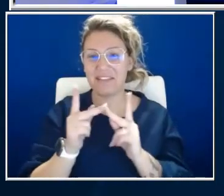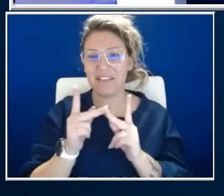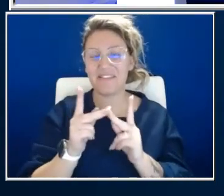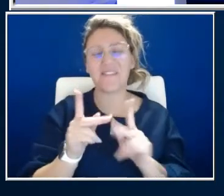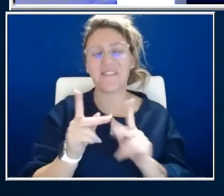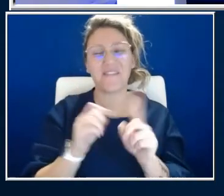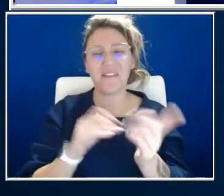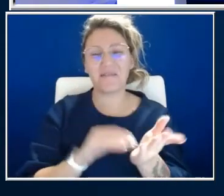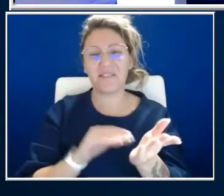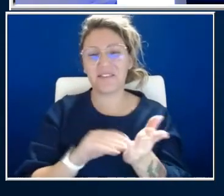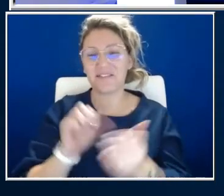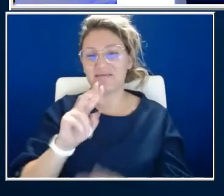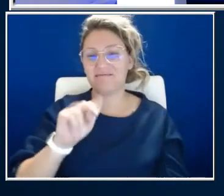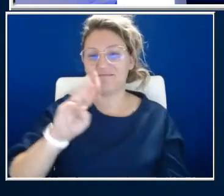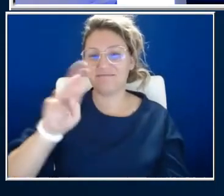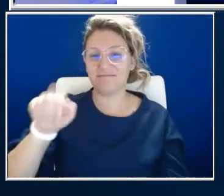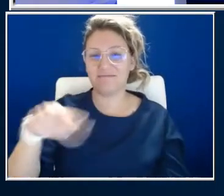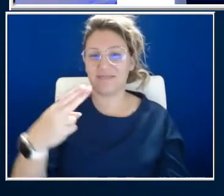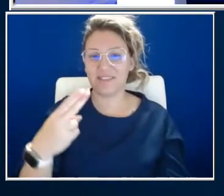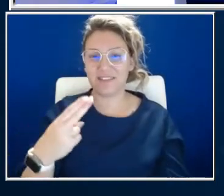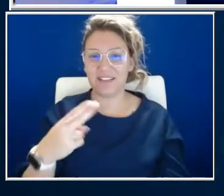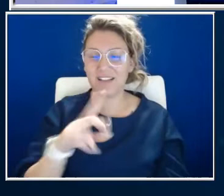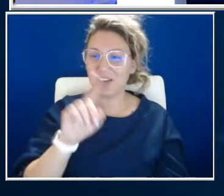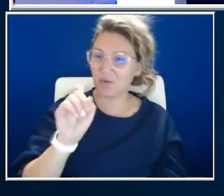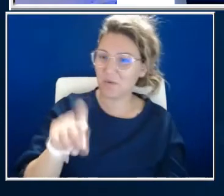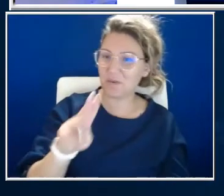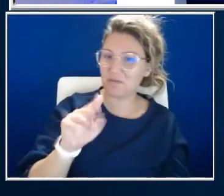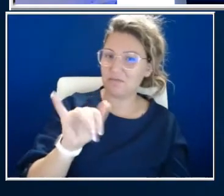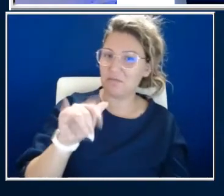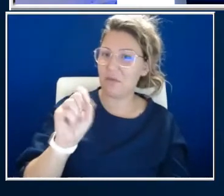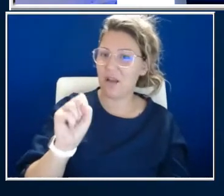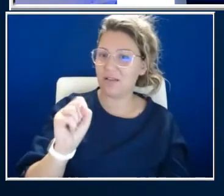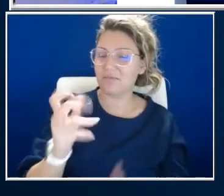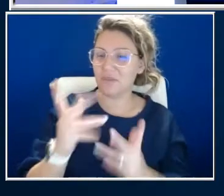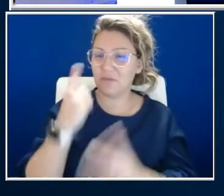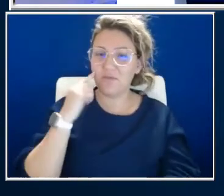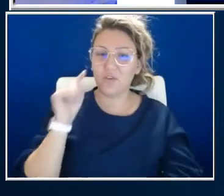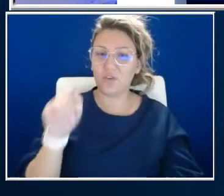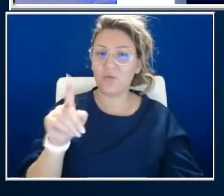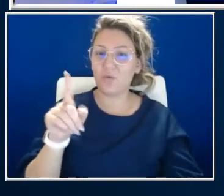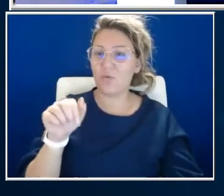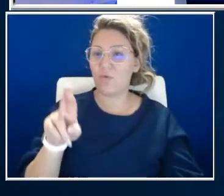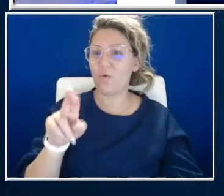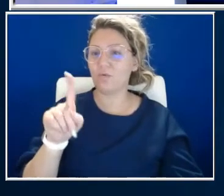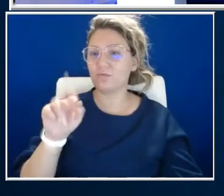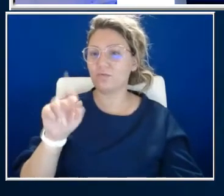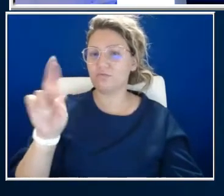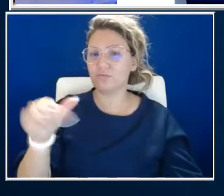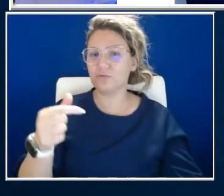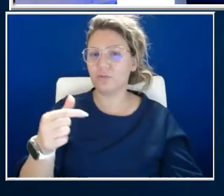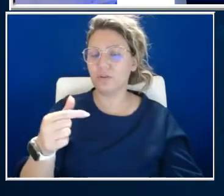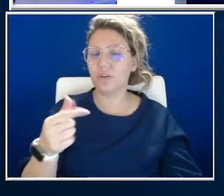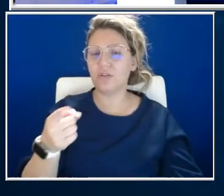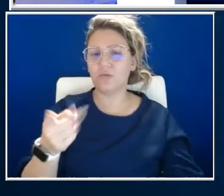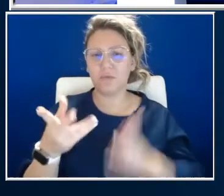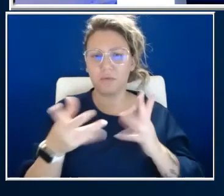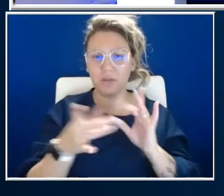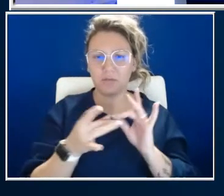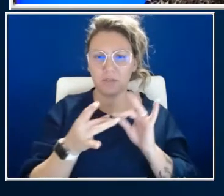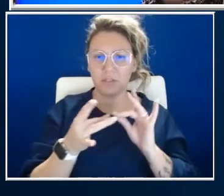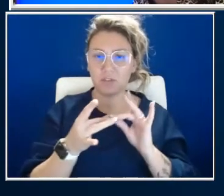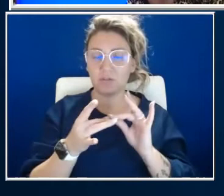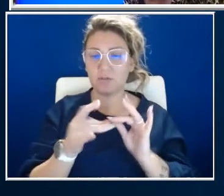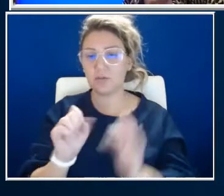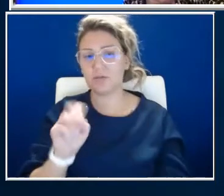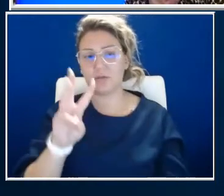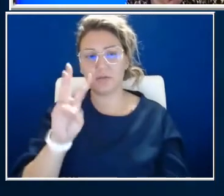Okay, so I have a question, and Miles, maybe this is for you or Doug, but and you may have mentioned it, is Sway something that a